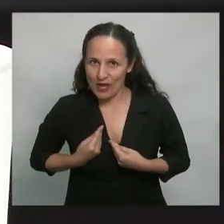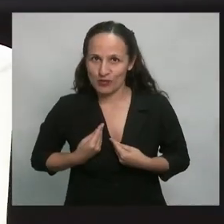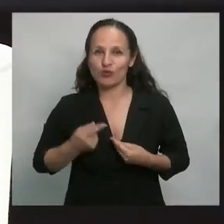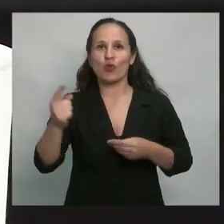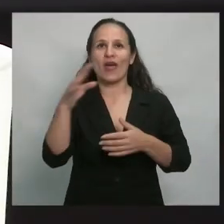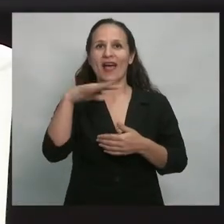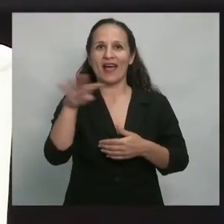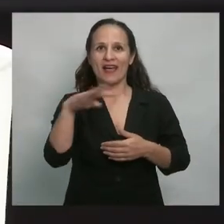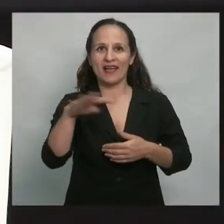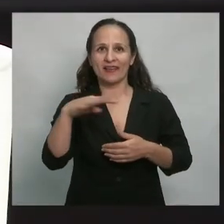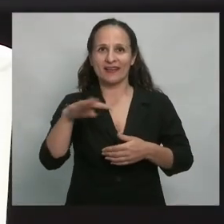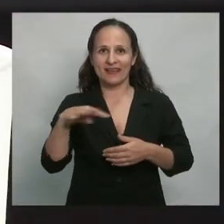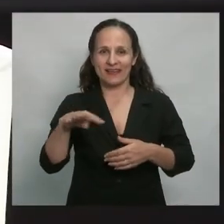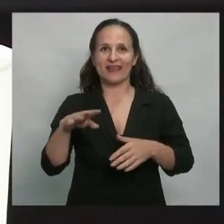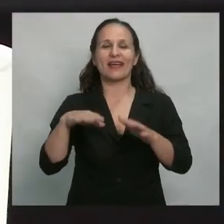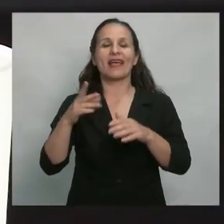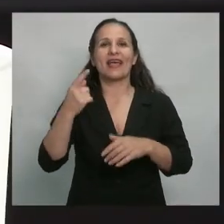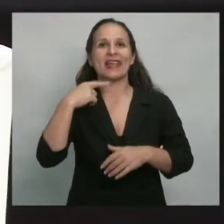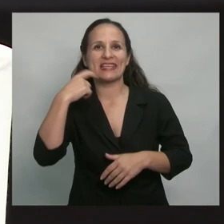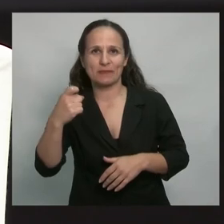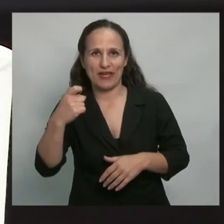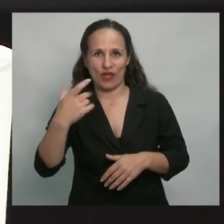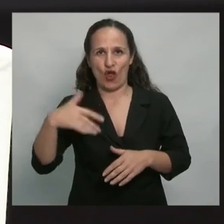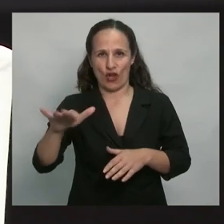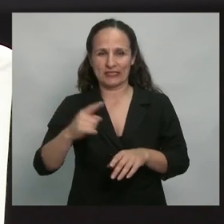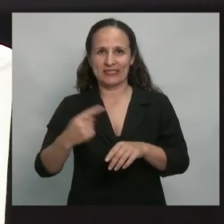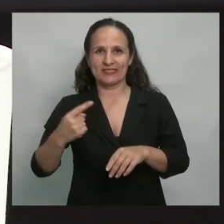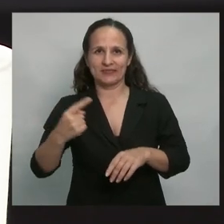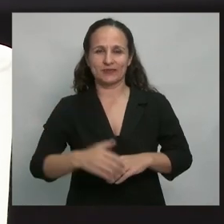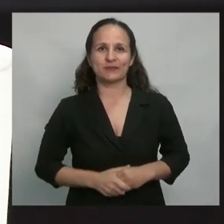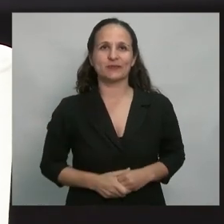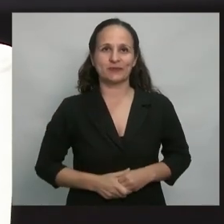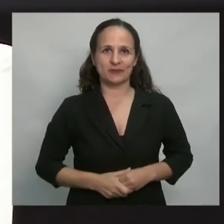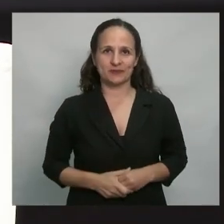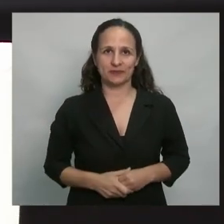en las pantallas en español dentro de unos segundos.